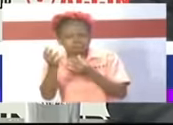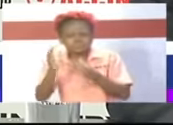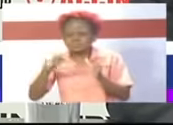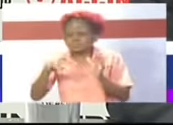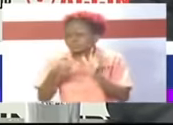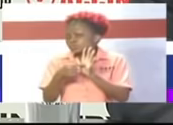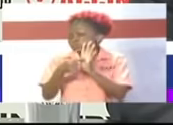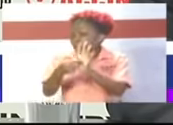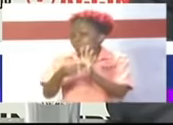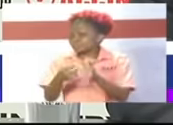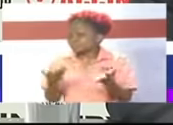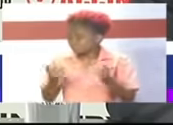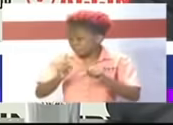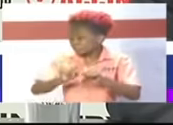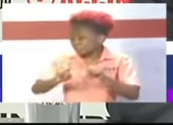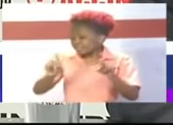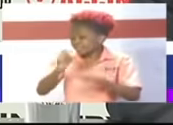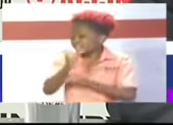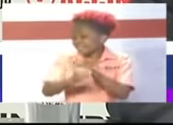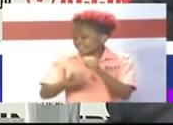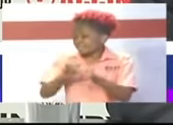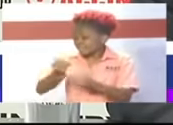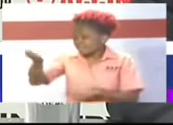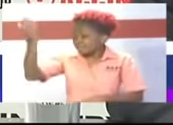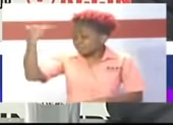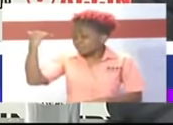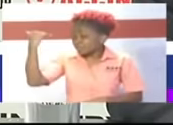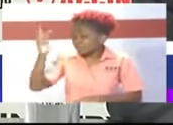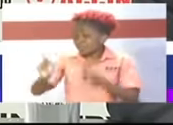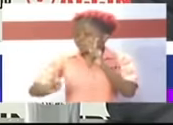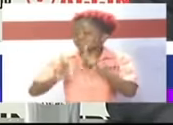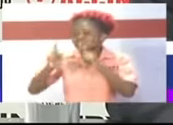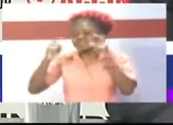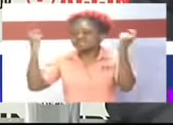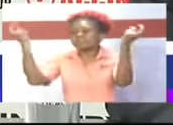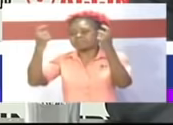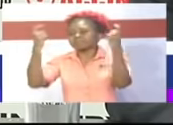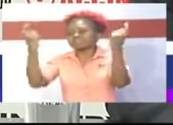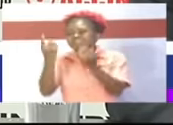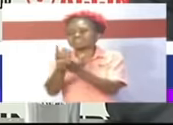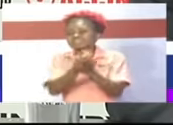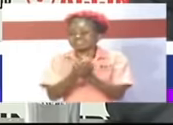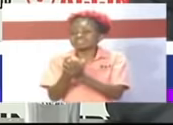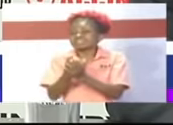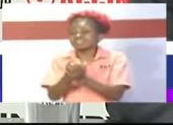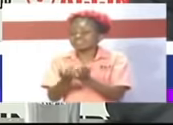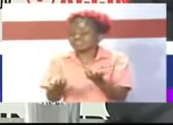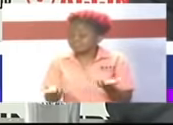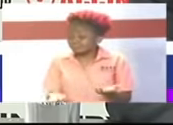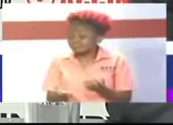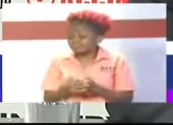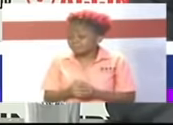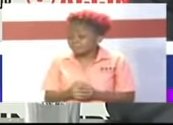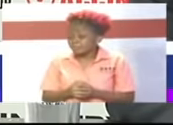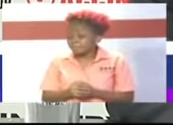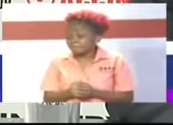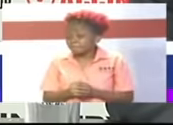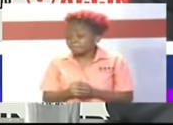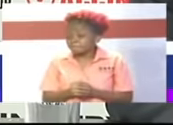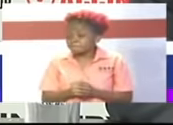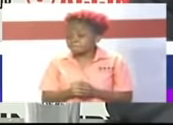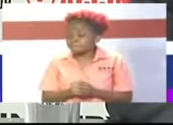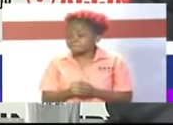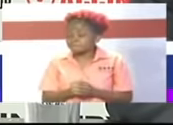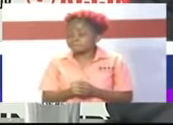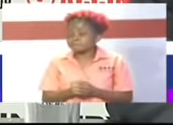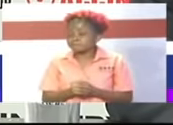where the behavior of the population was such that we did not see a surge arising out of the potential activities that